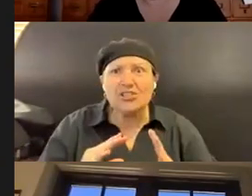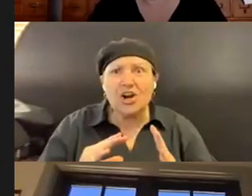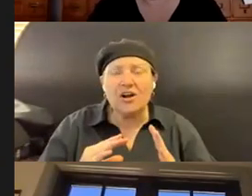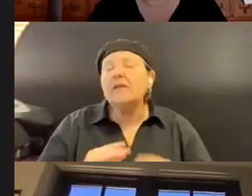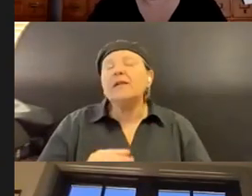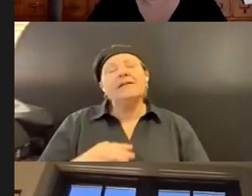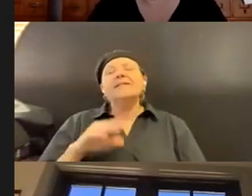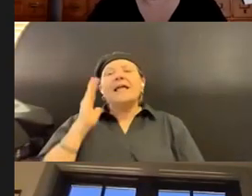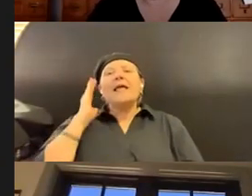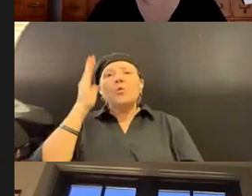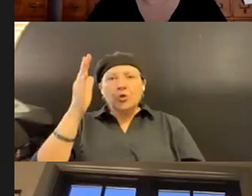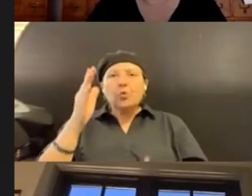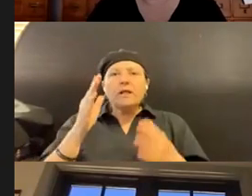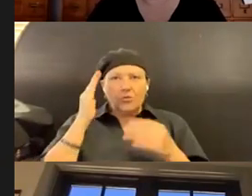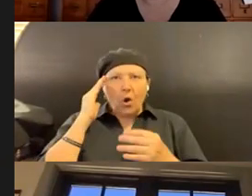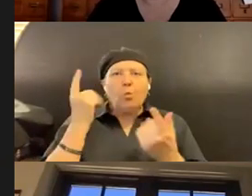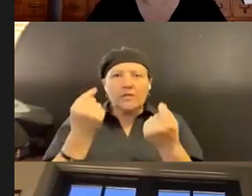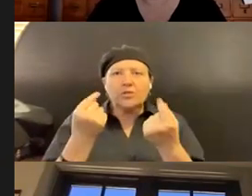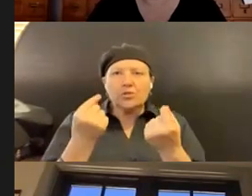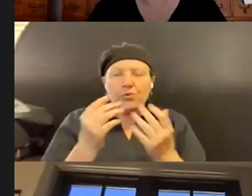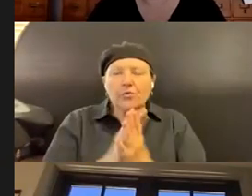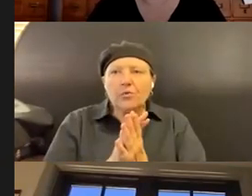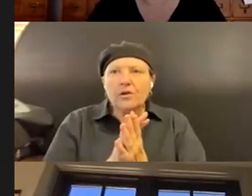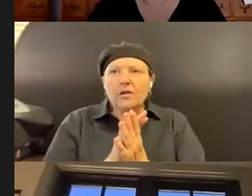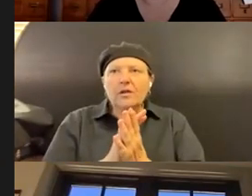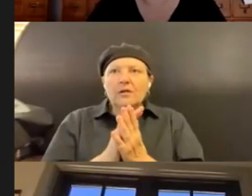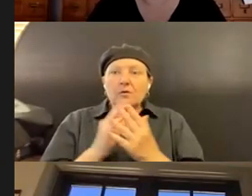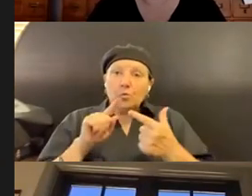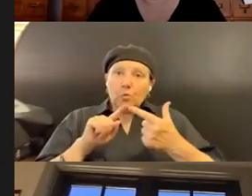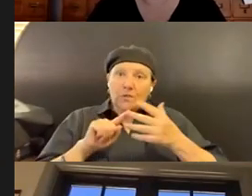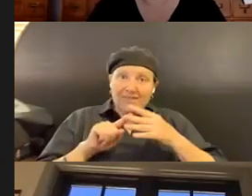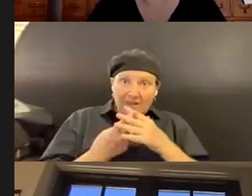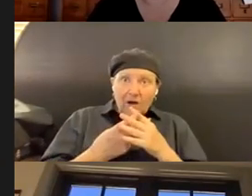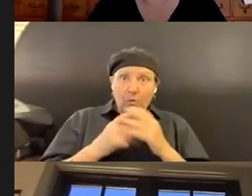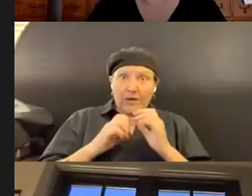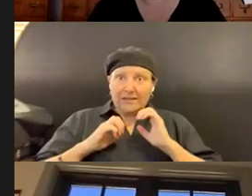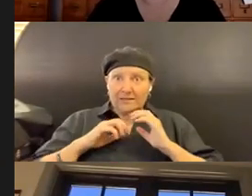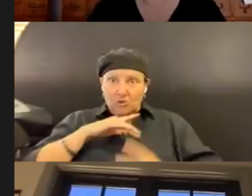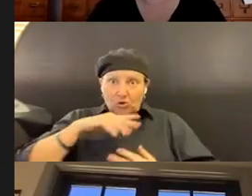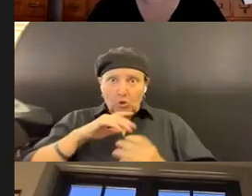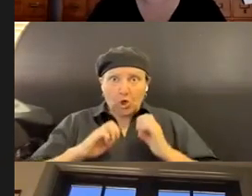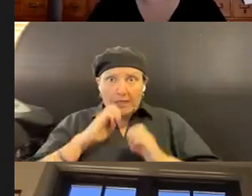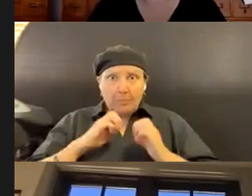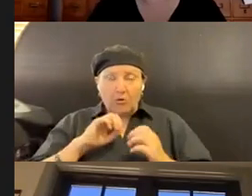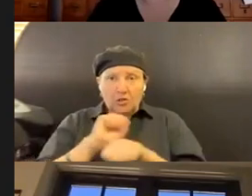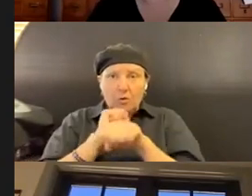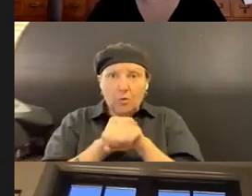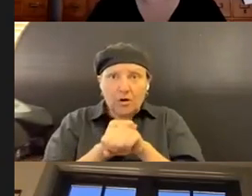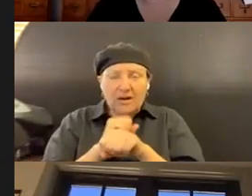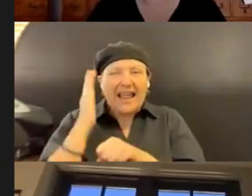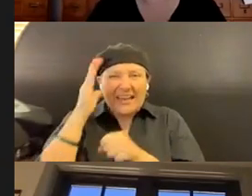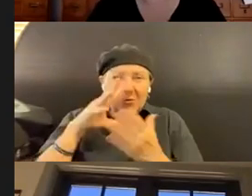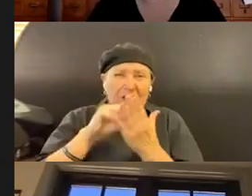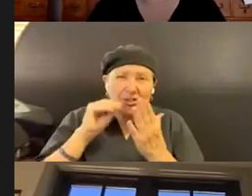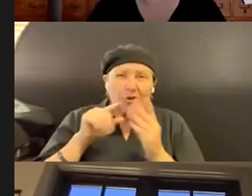it'll be sort of, hey, we didn't upload it. It was just some of the social emotional work, but now we know that we don't know how to do it, and we can ask some questions so that when kids have to submit work that's going to